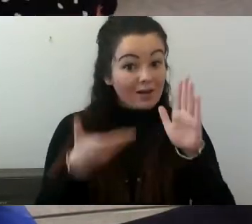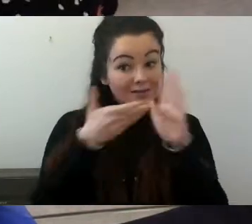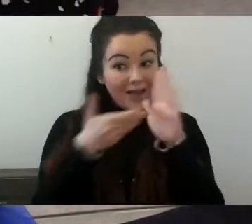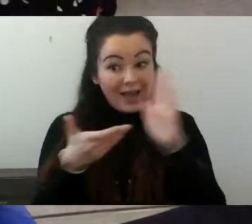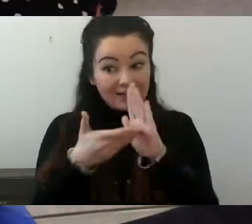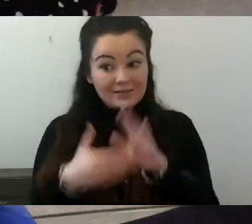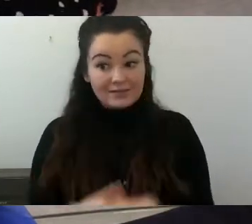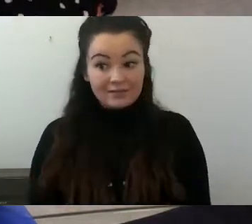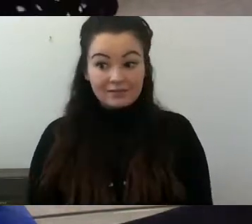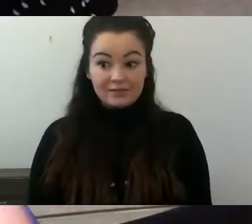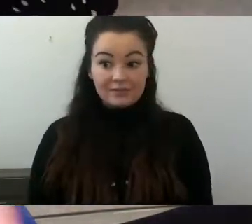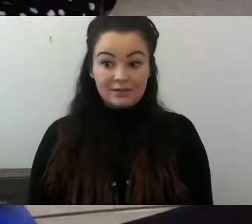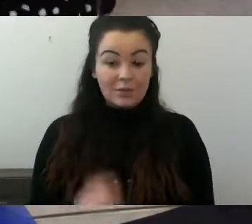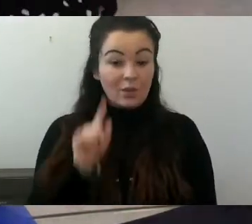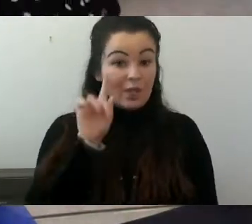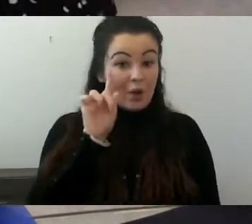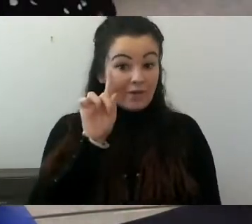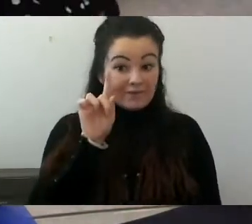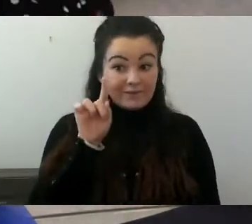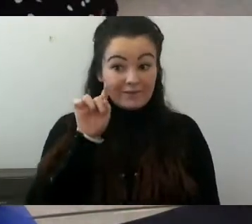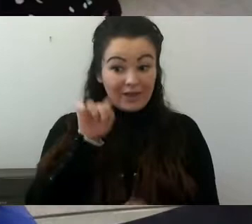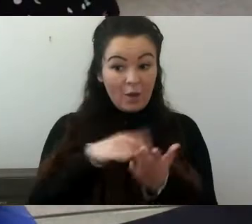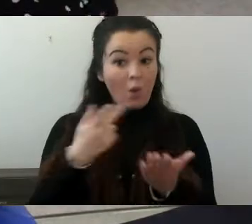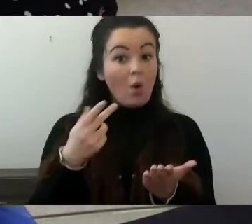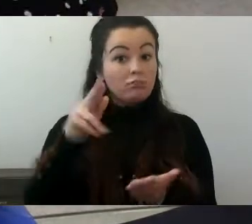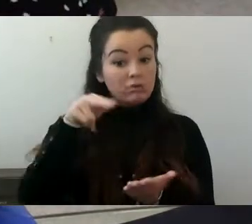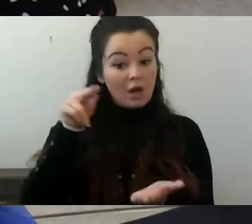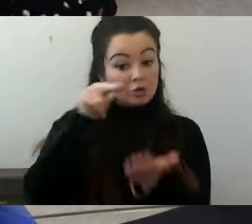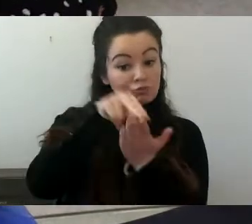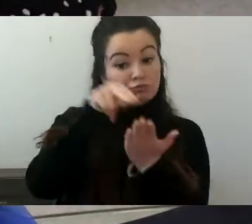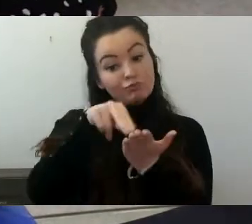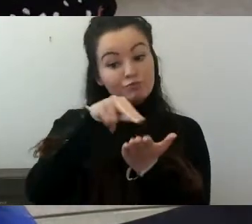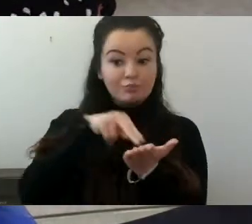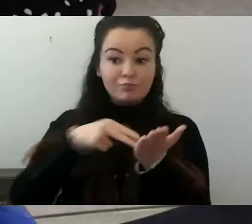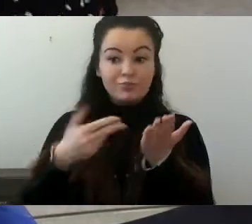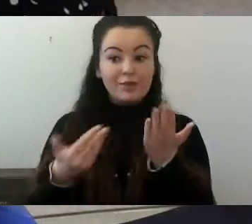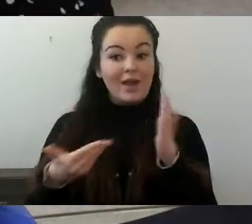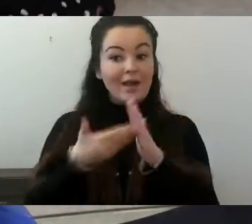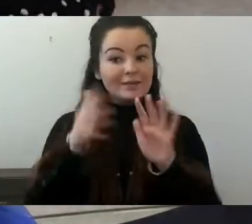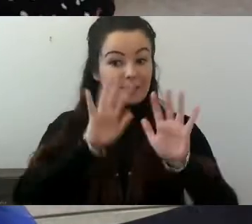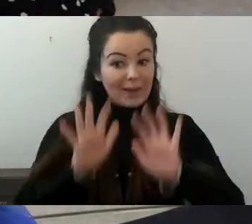areas in different colours, like I say, with your finger or with your brush.